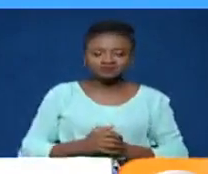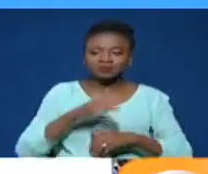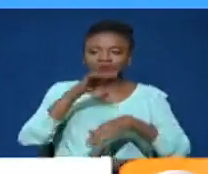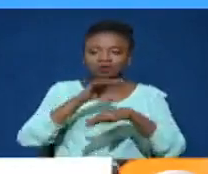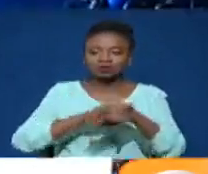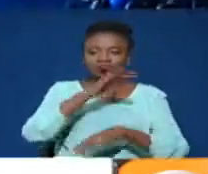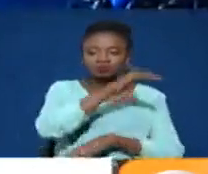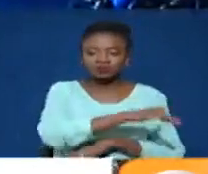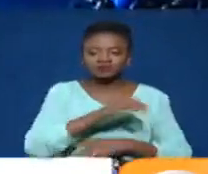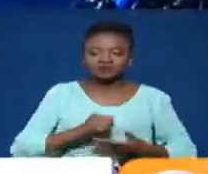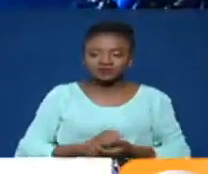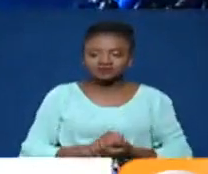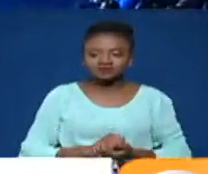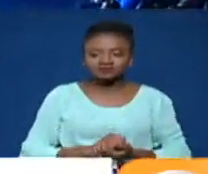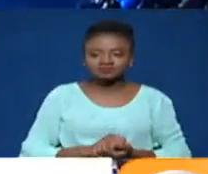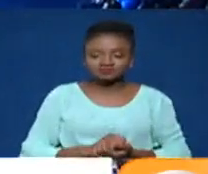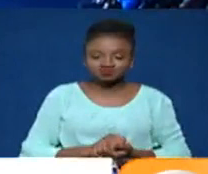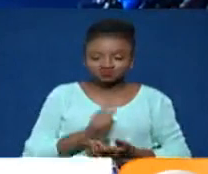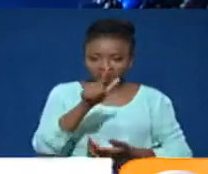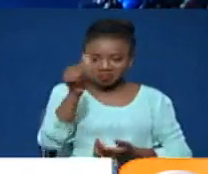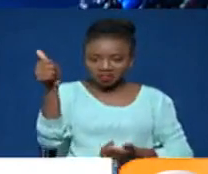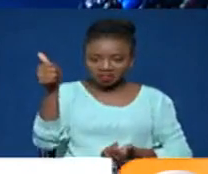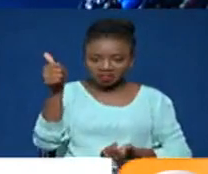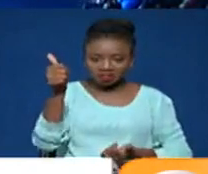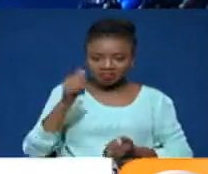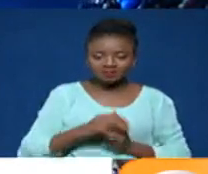Good evening. Hamujambo.